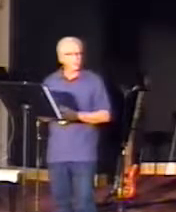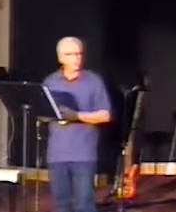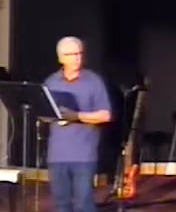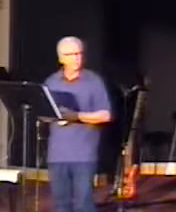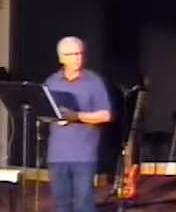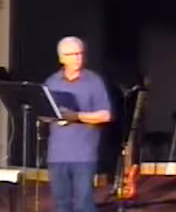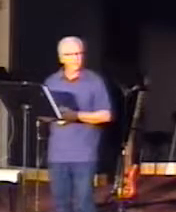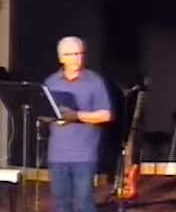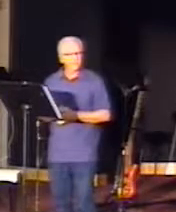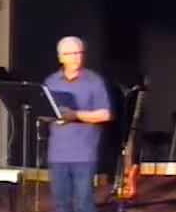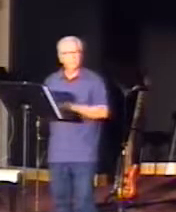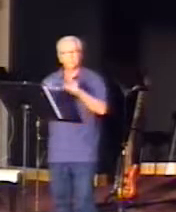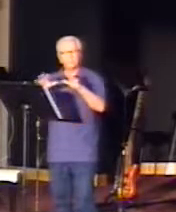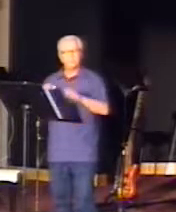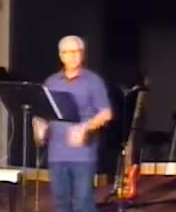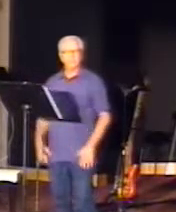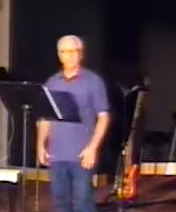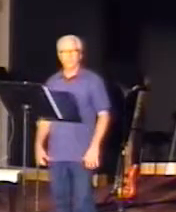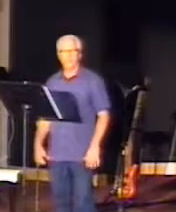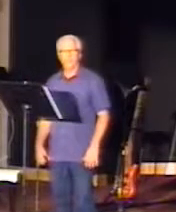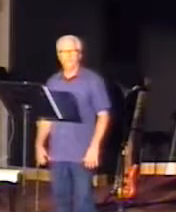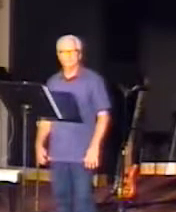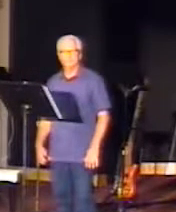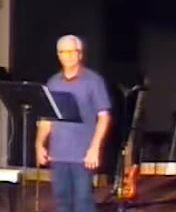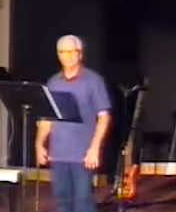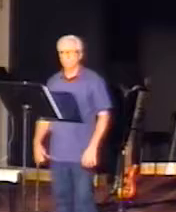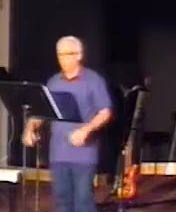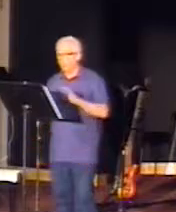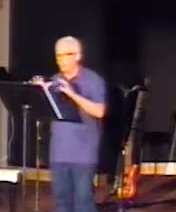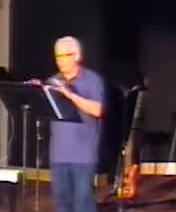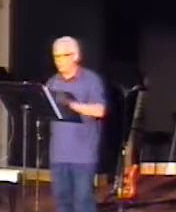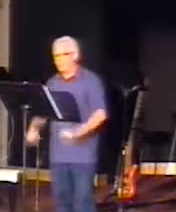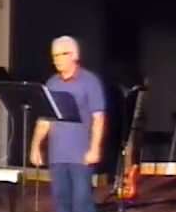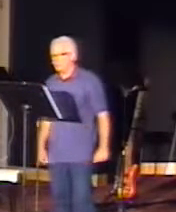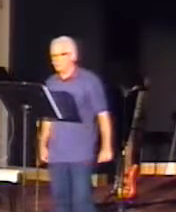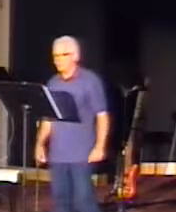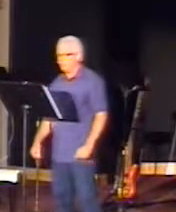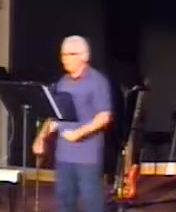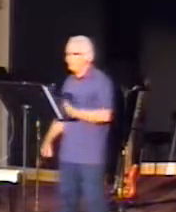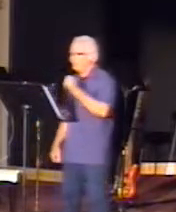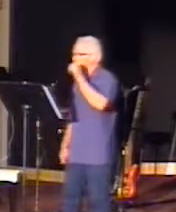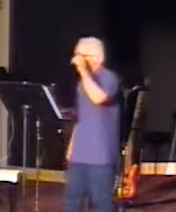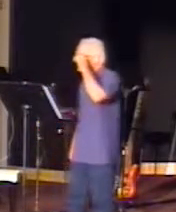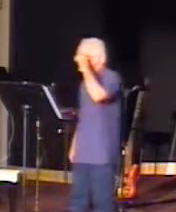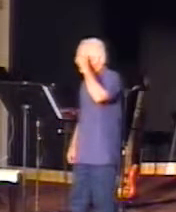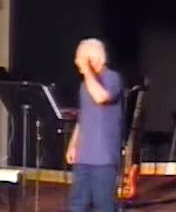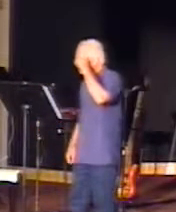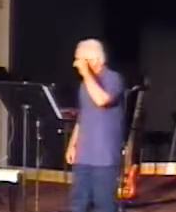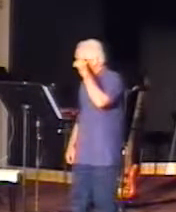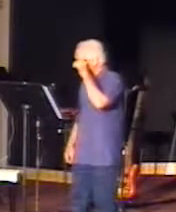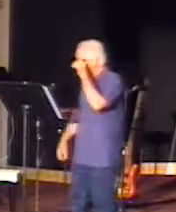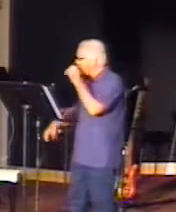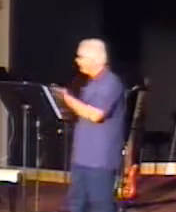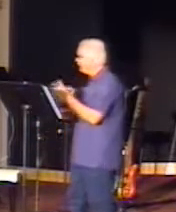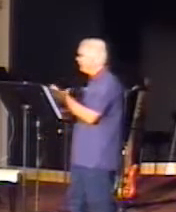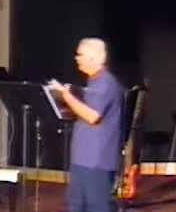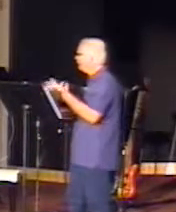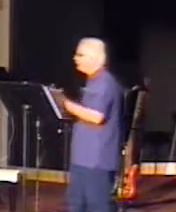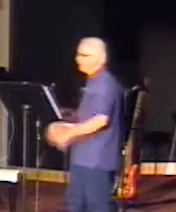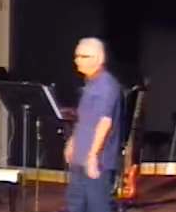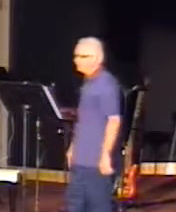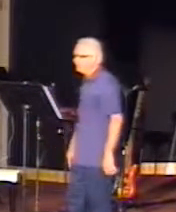aren't they? You know it's always been that way for God? If you go all the way back to Genesis chapter 3:8, it says there, as Adam